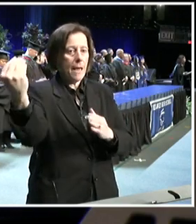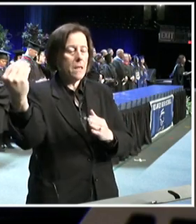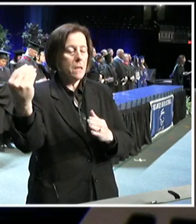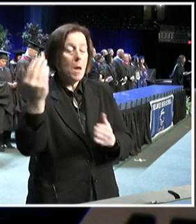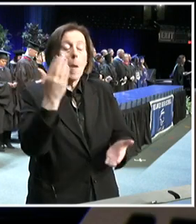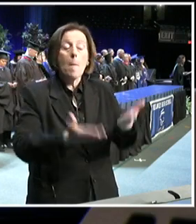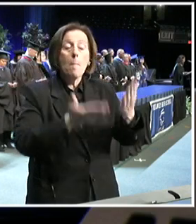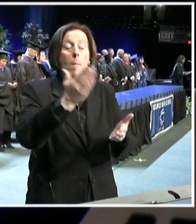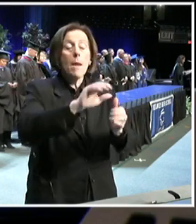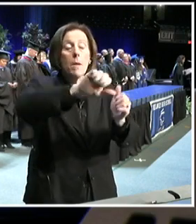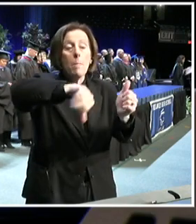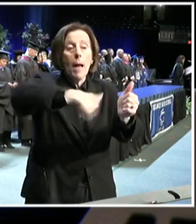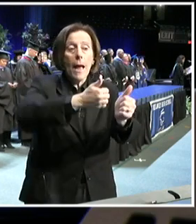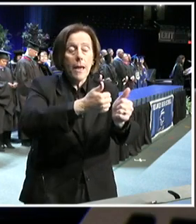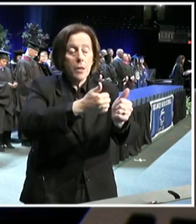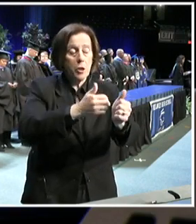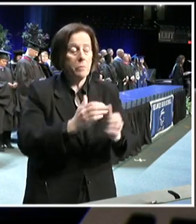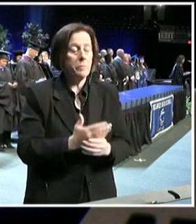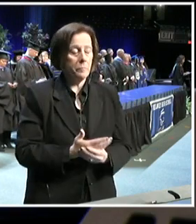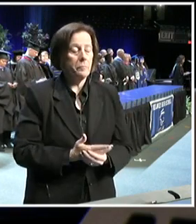be located behind you.